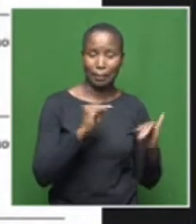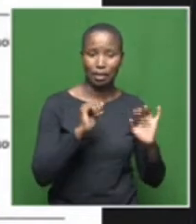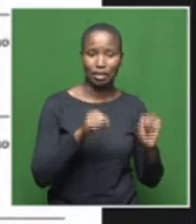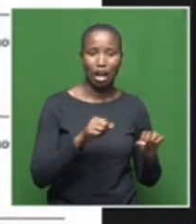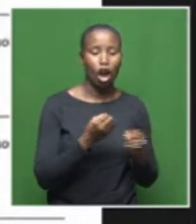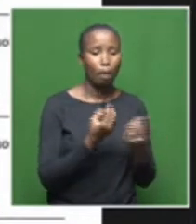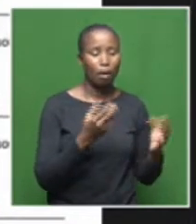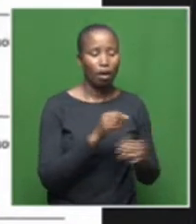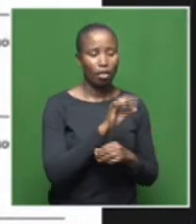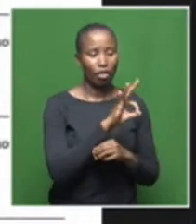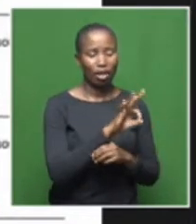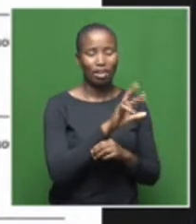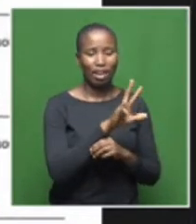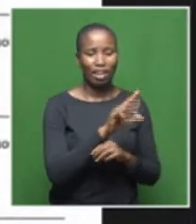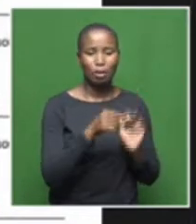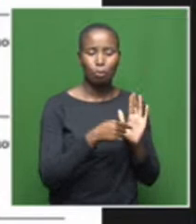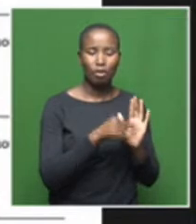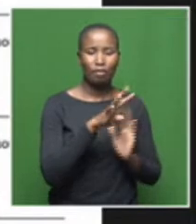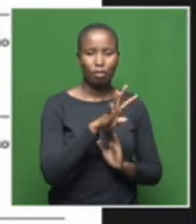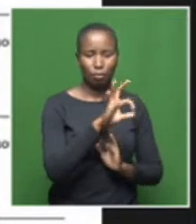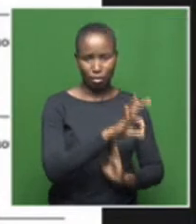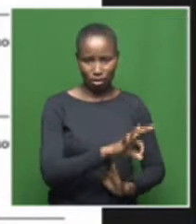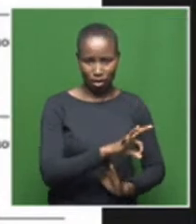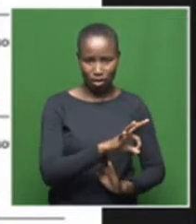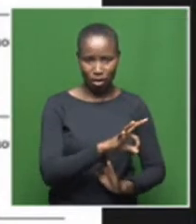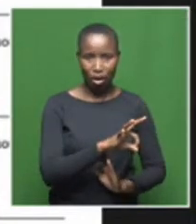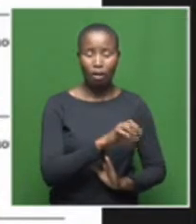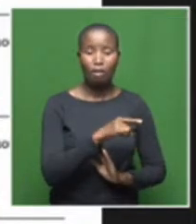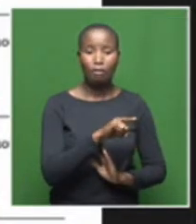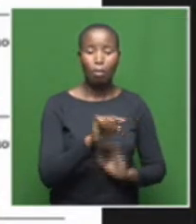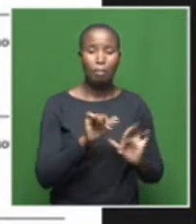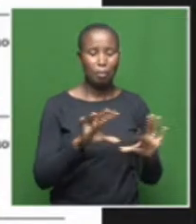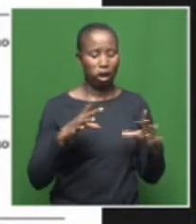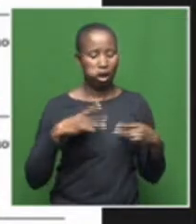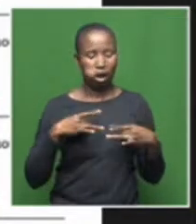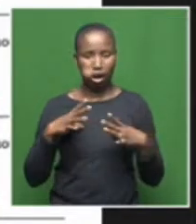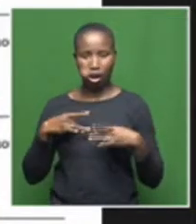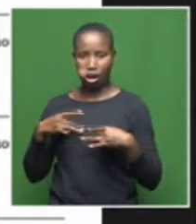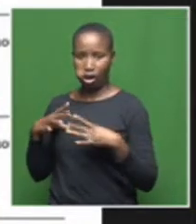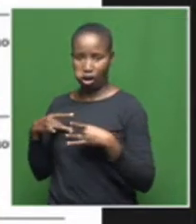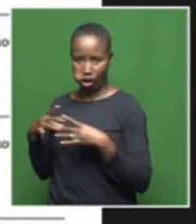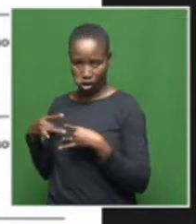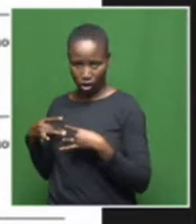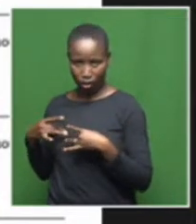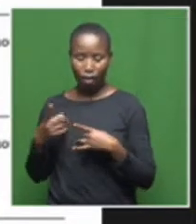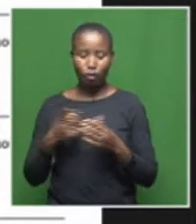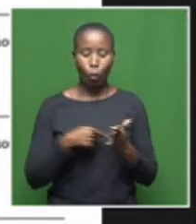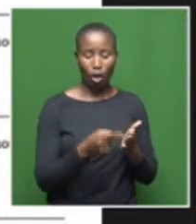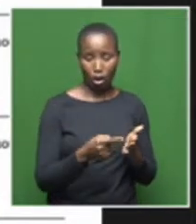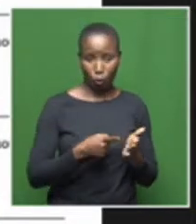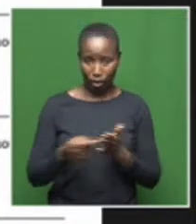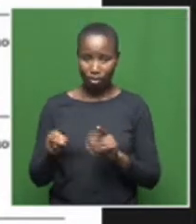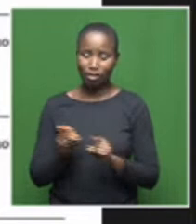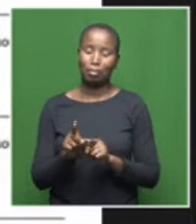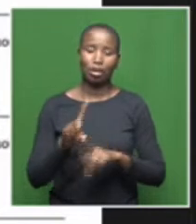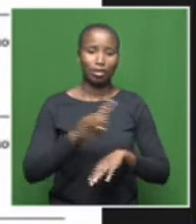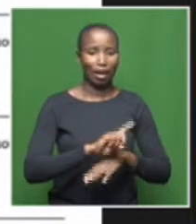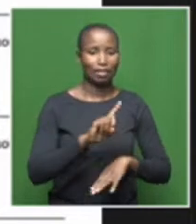of 38.4% of the new cases per week, and also per day, almost the same